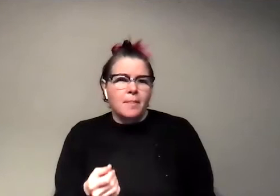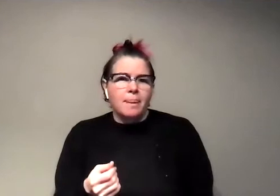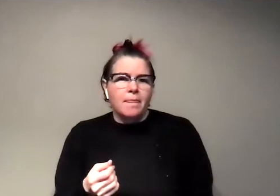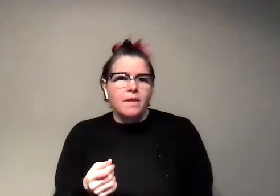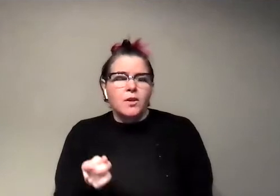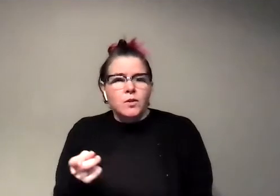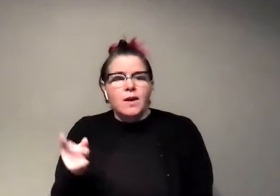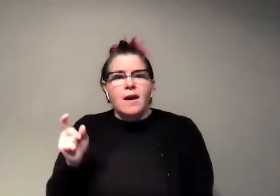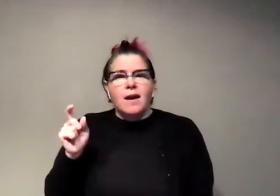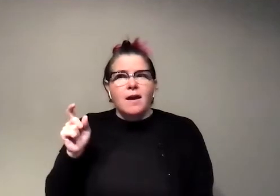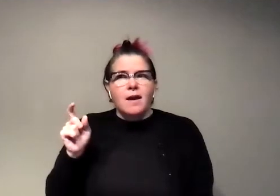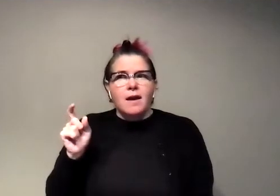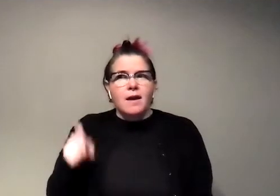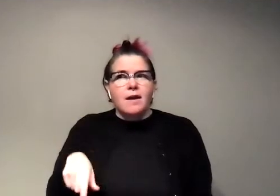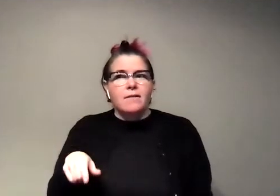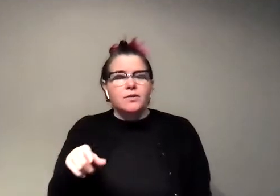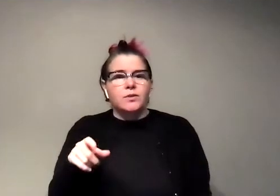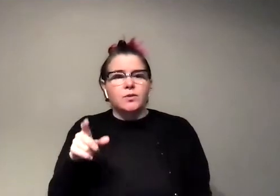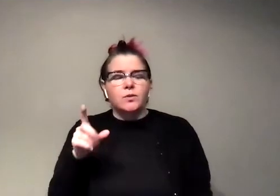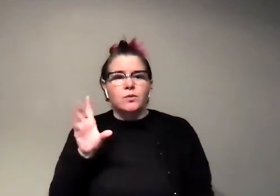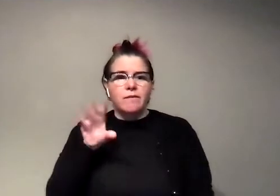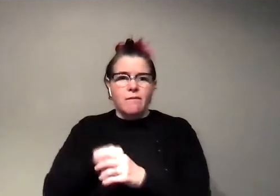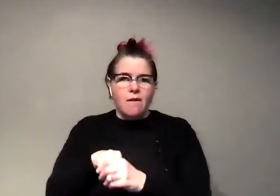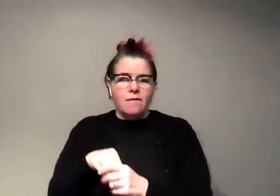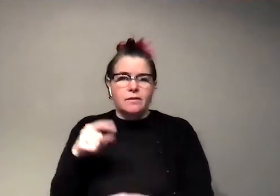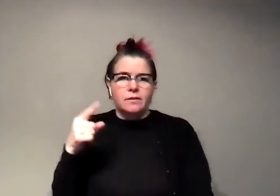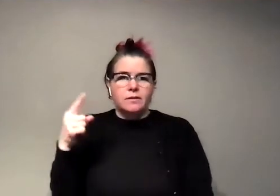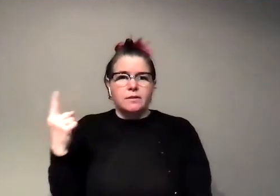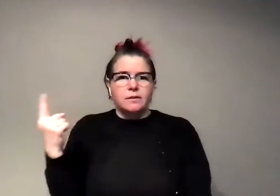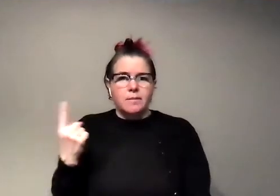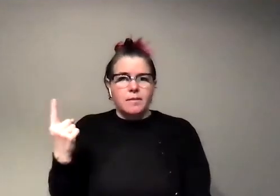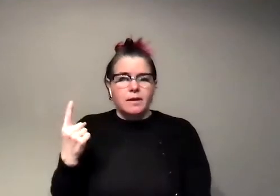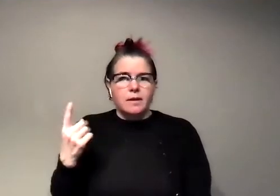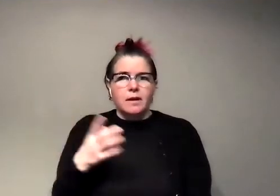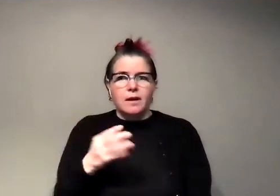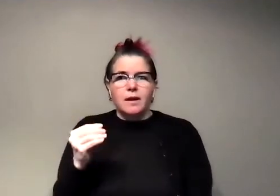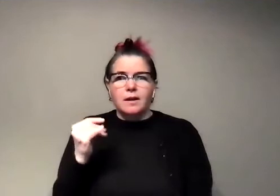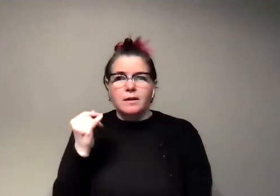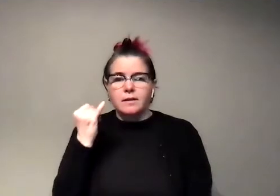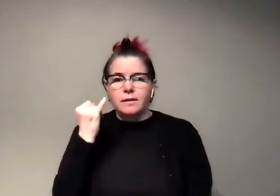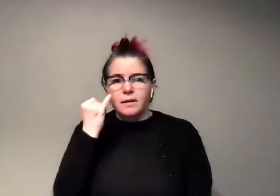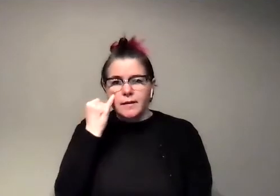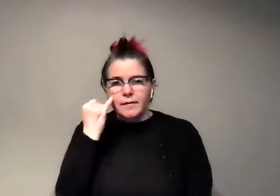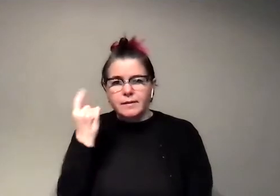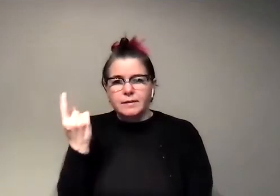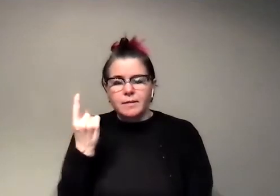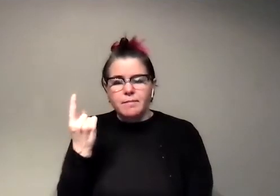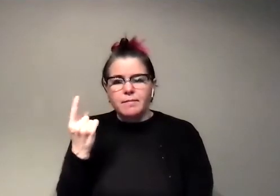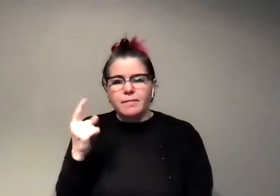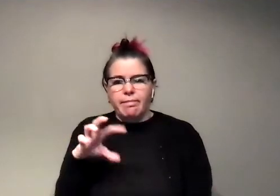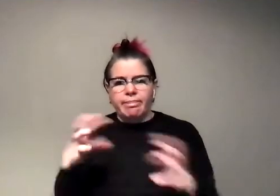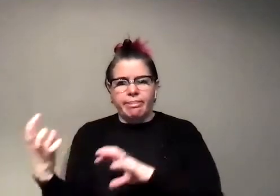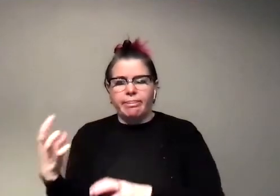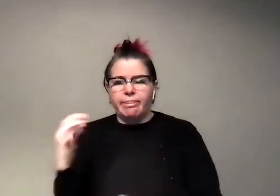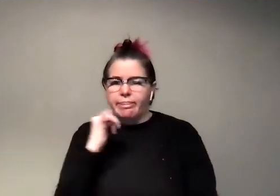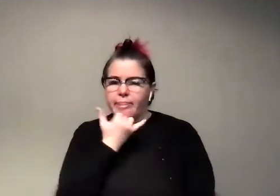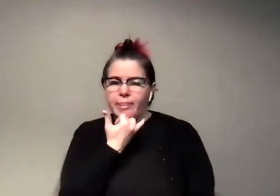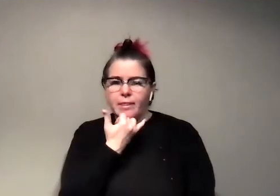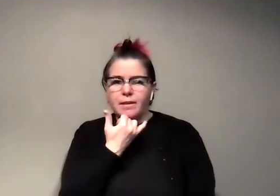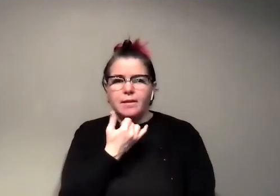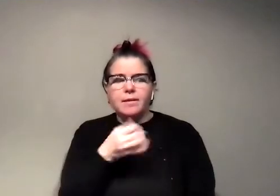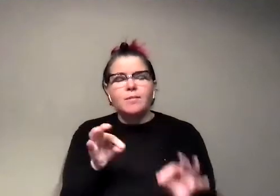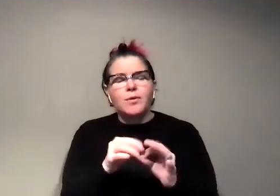have to go into things, and if something like messes up, not get frustrated,